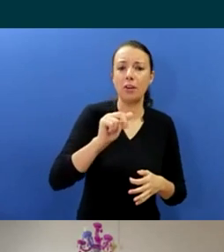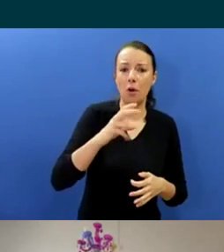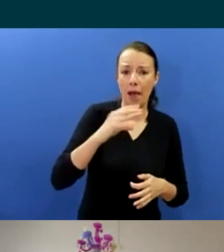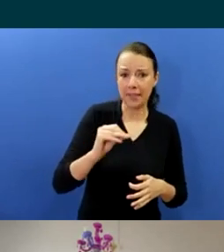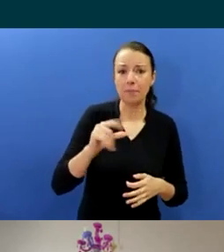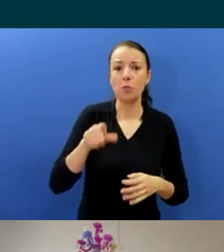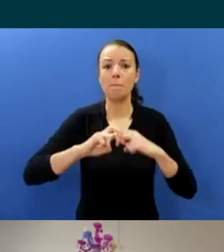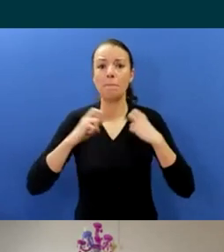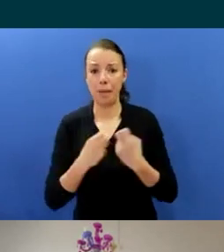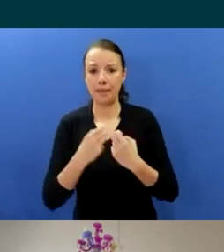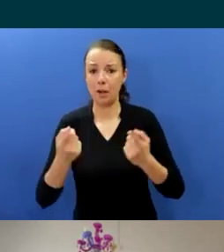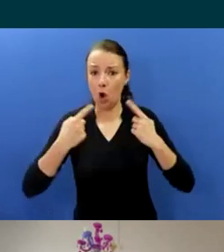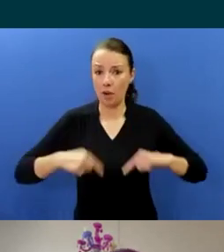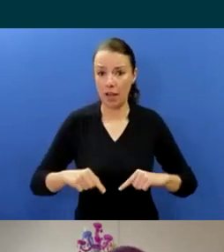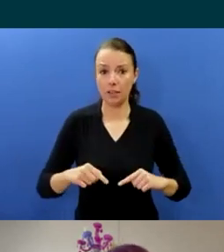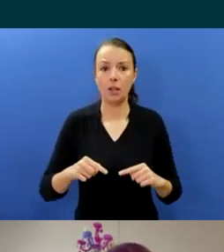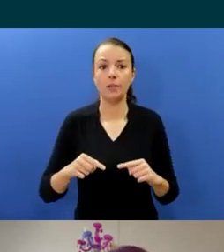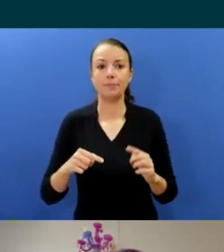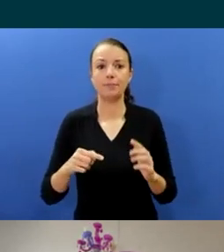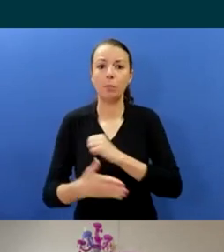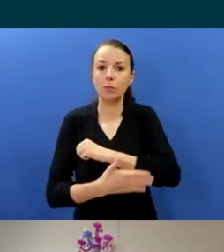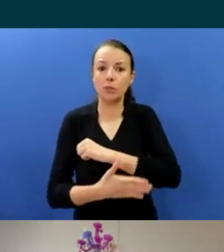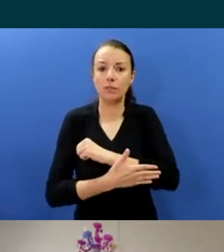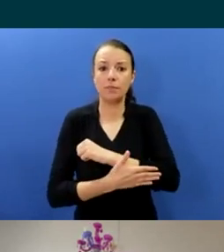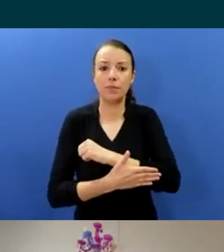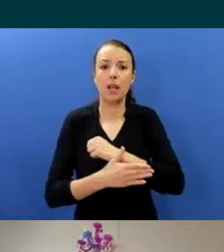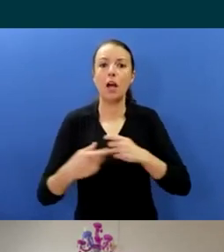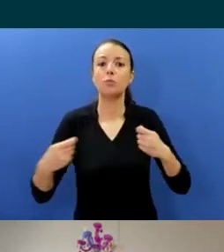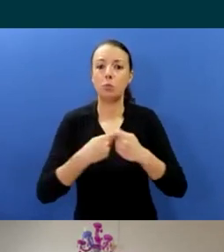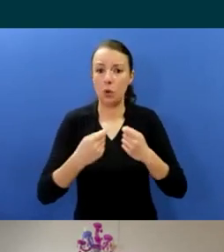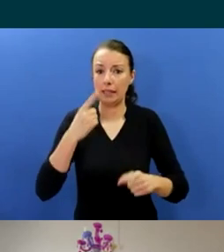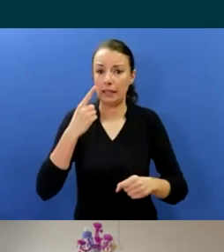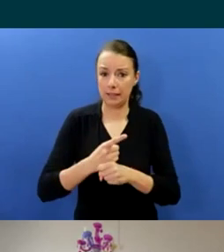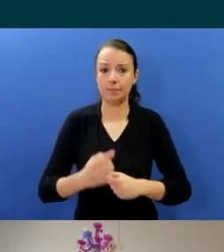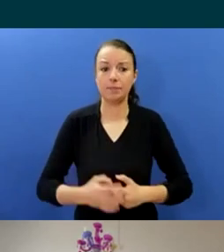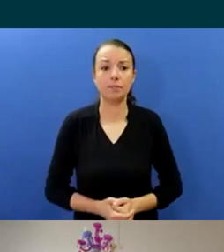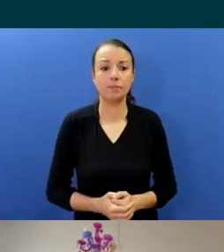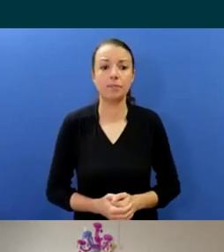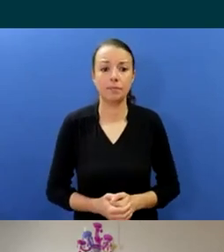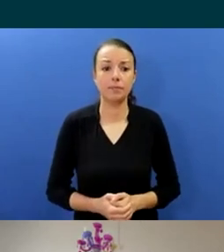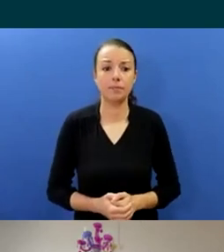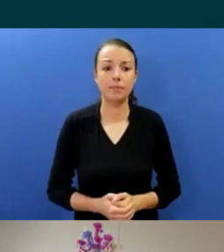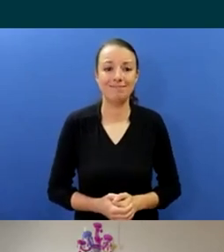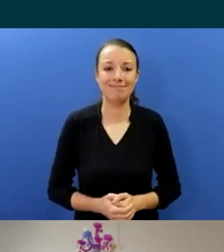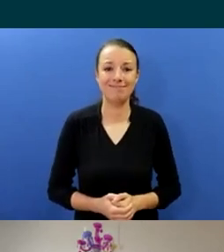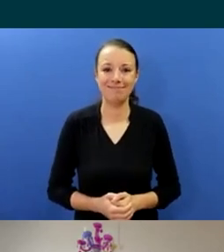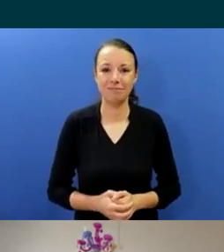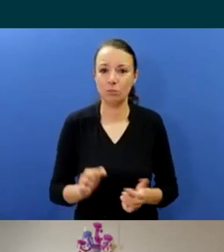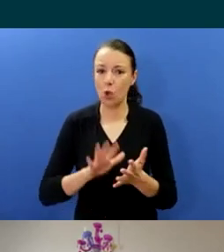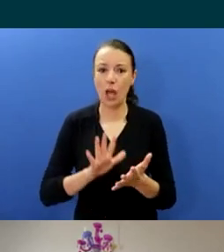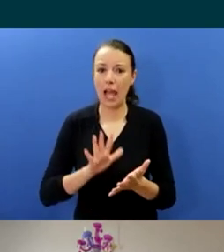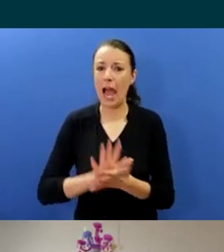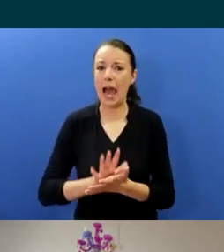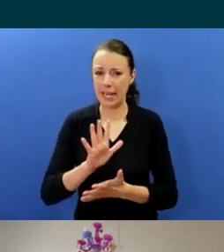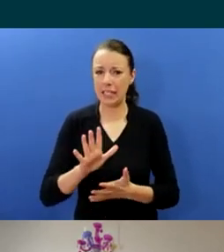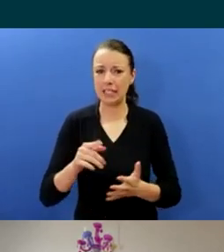the co-decisional level, but it's mainly at collaborative level. And how do you